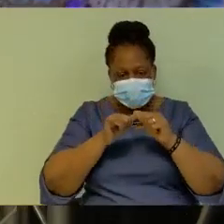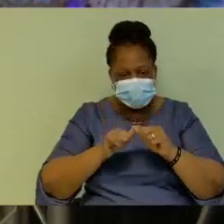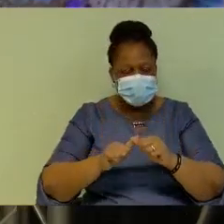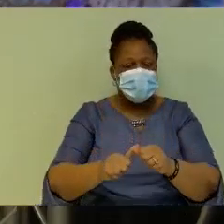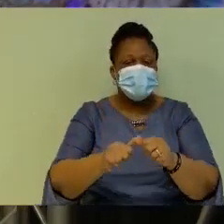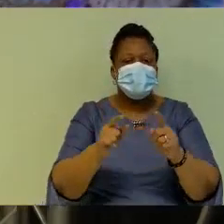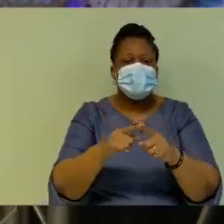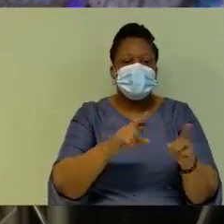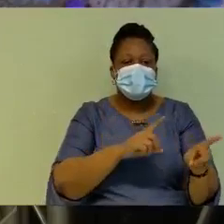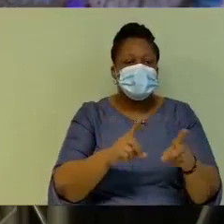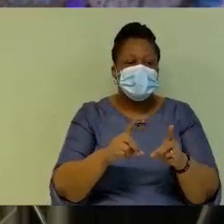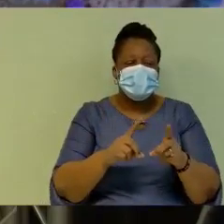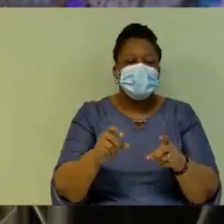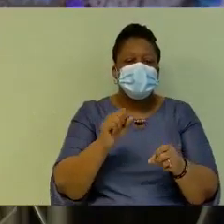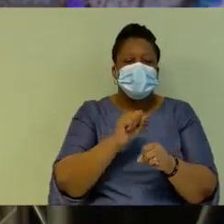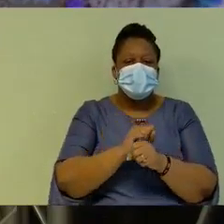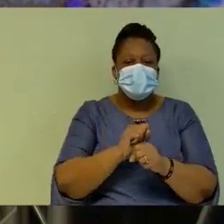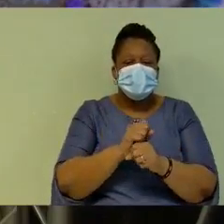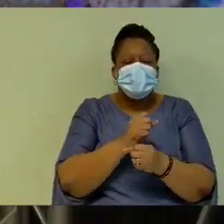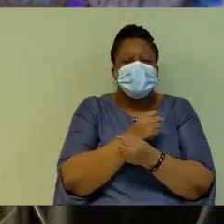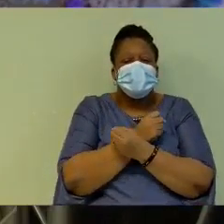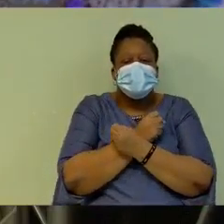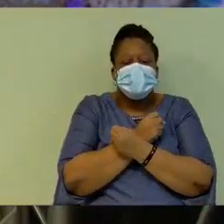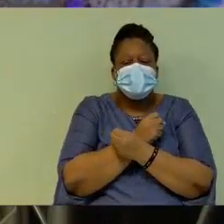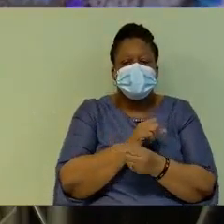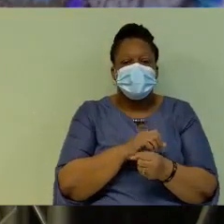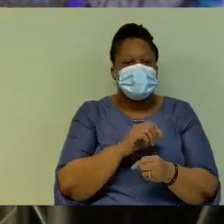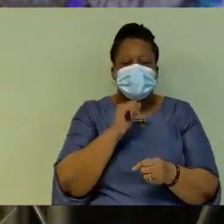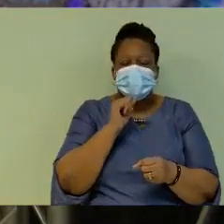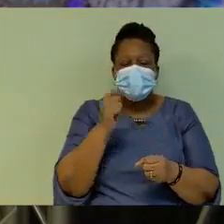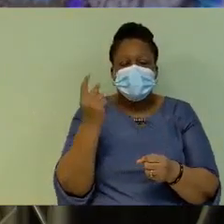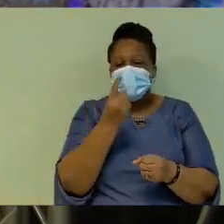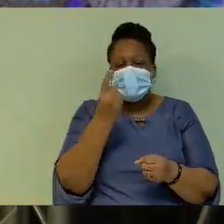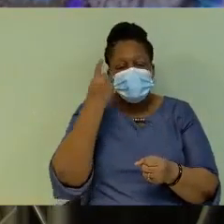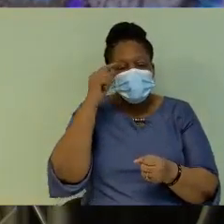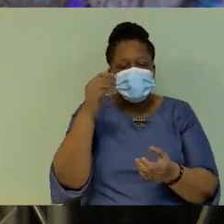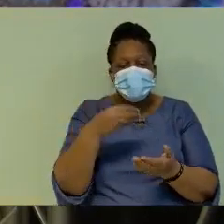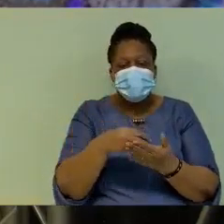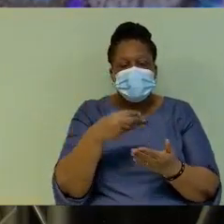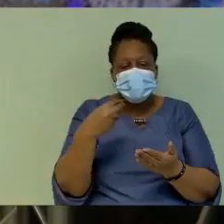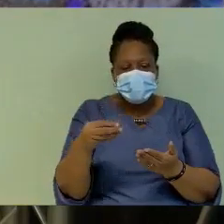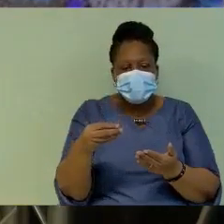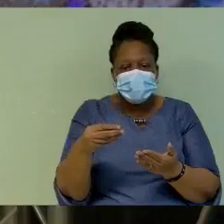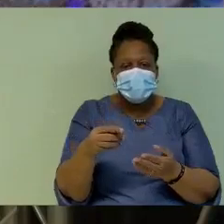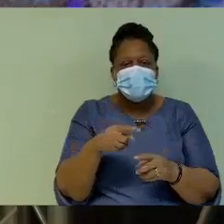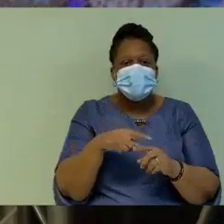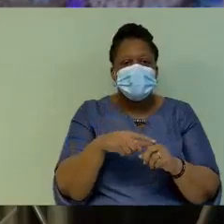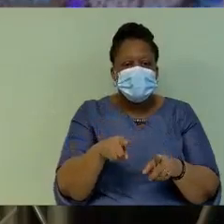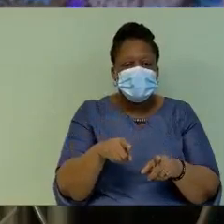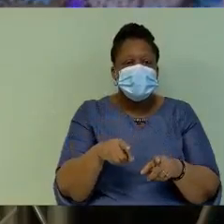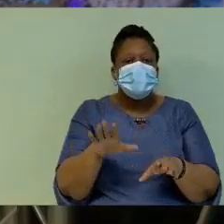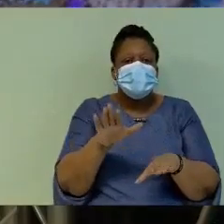the work that they love, not just for money, but because it is a